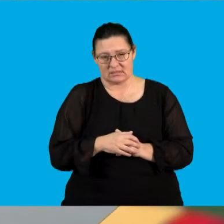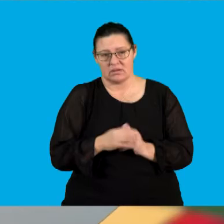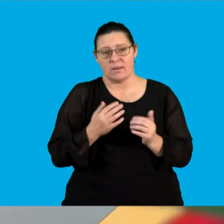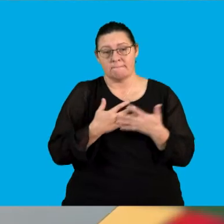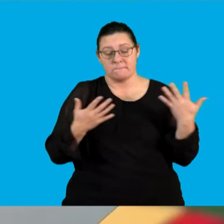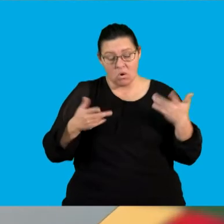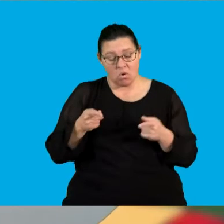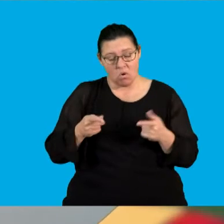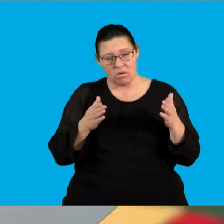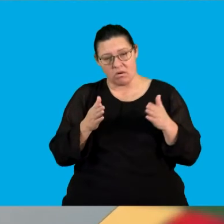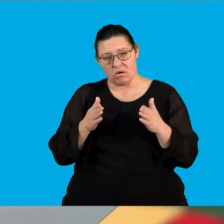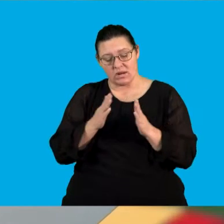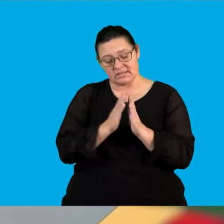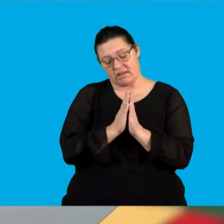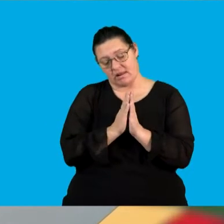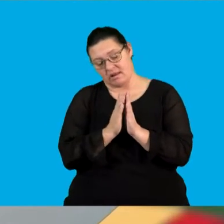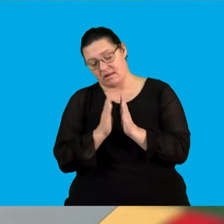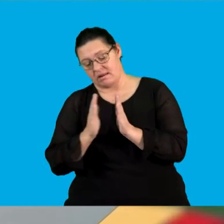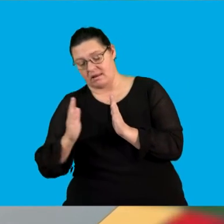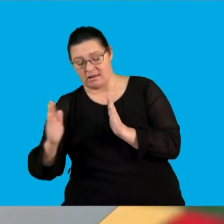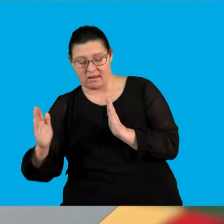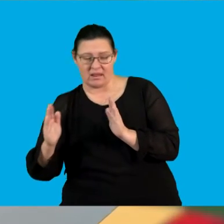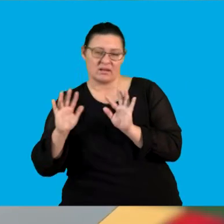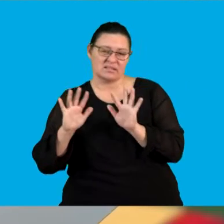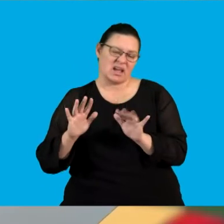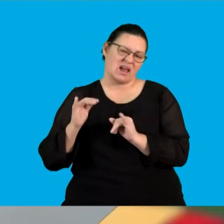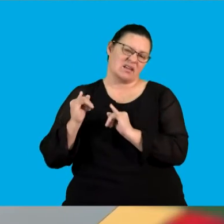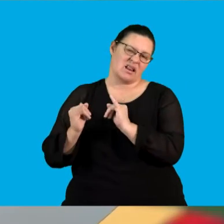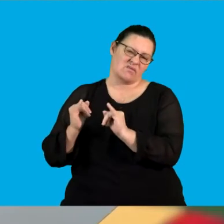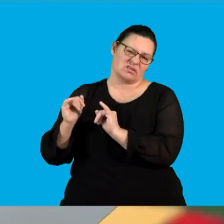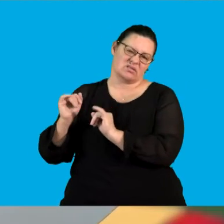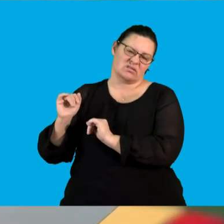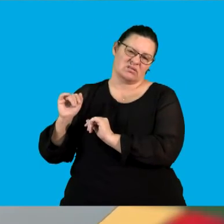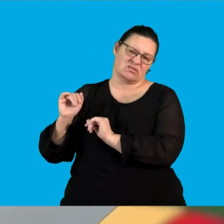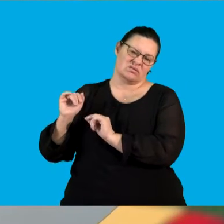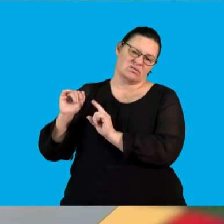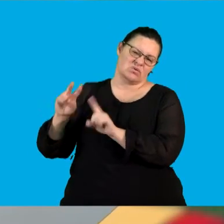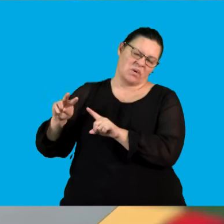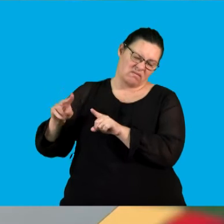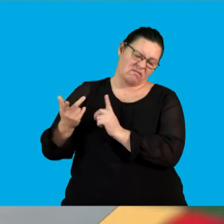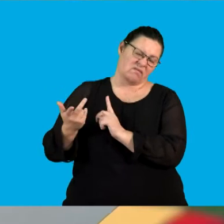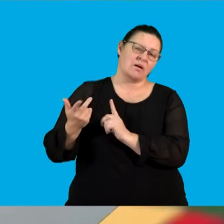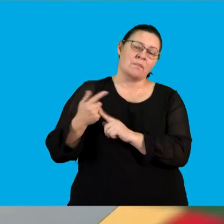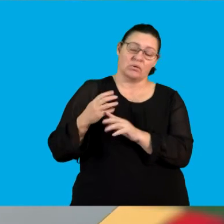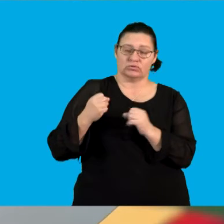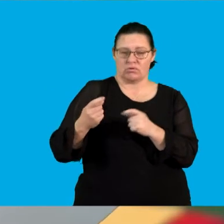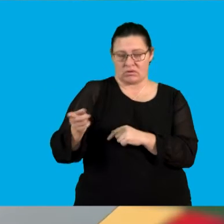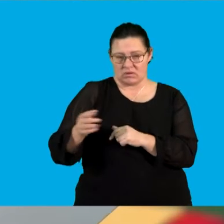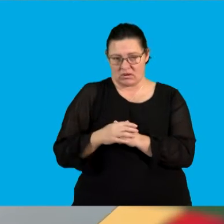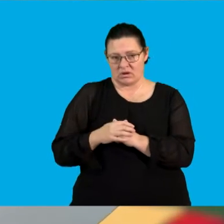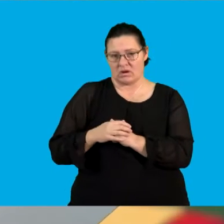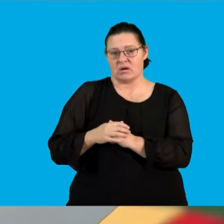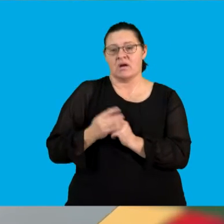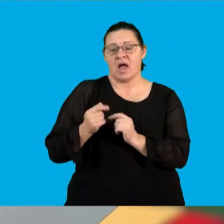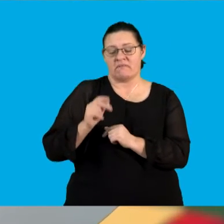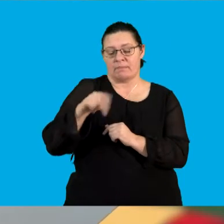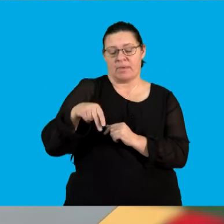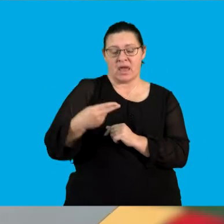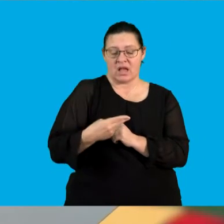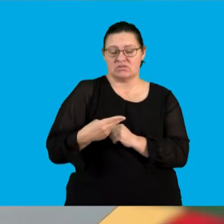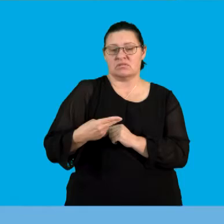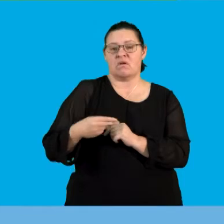said, the more you move away from 7, so going to 10, 11, 12, the stronger the substance becomes. So if the metal carbonates had a